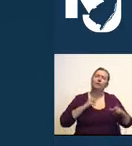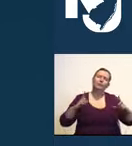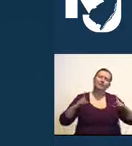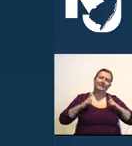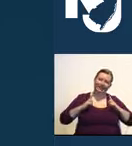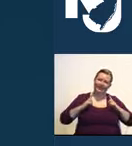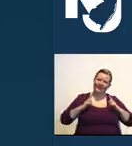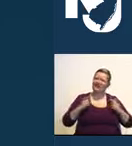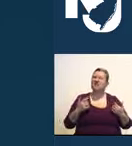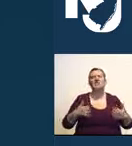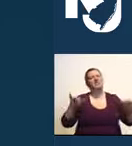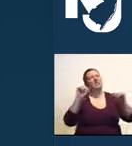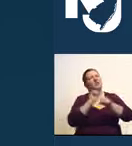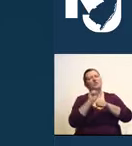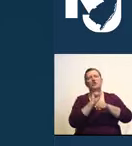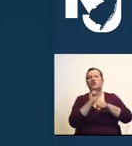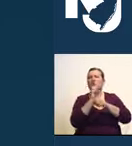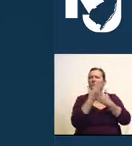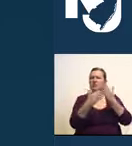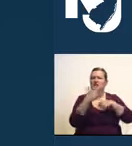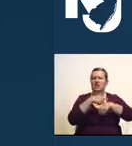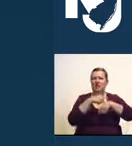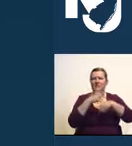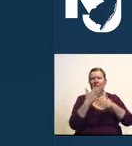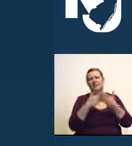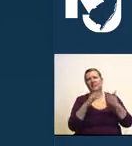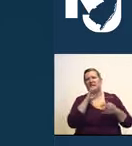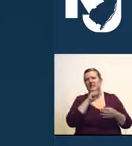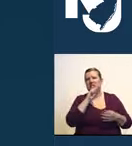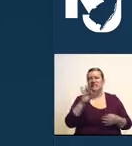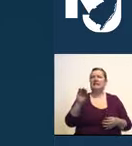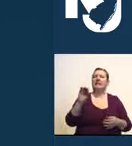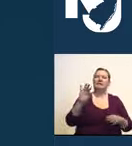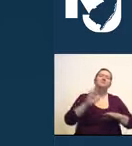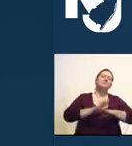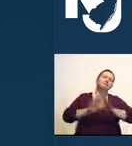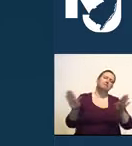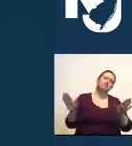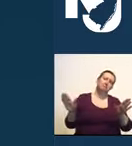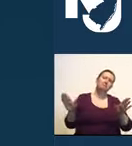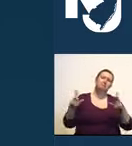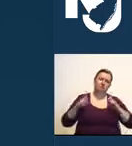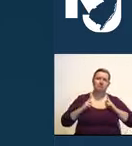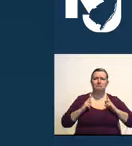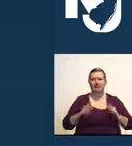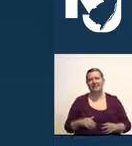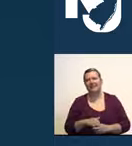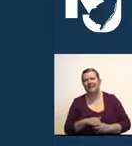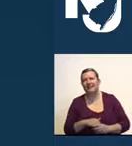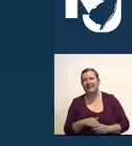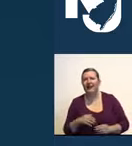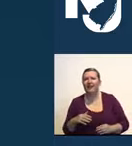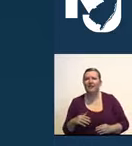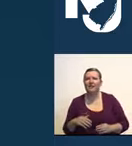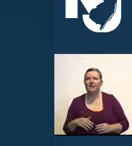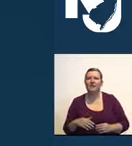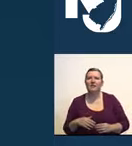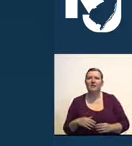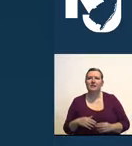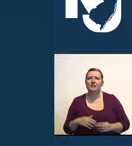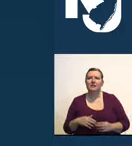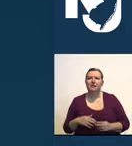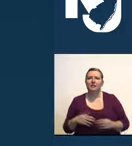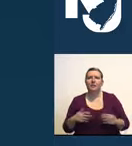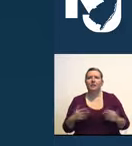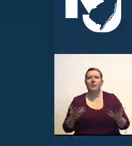he continued to work part-time until the age of 90. He left, and nobody on either side of me getting the